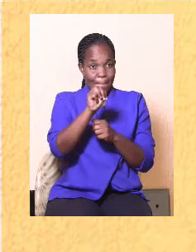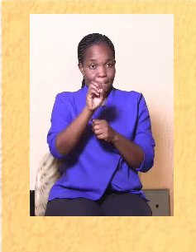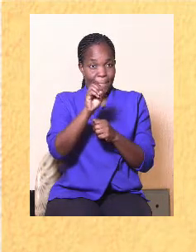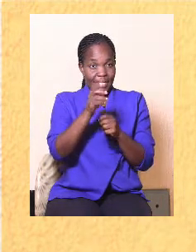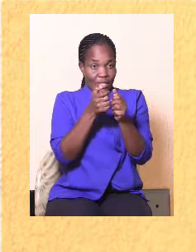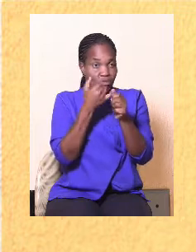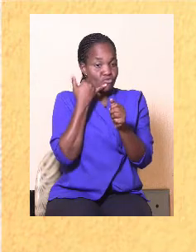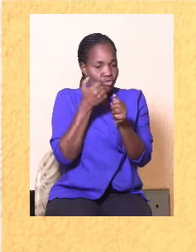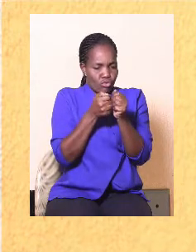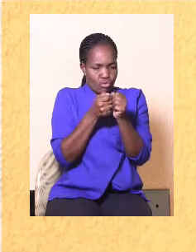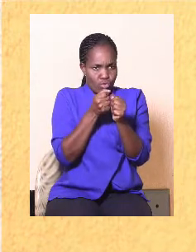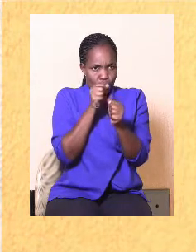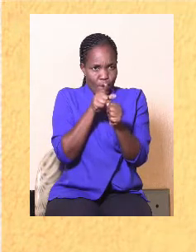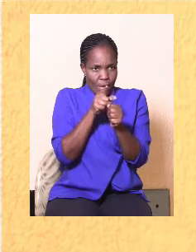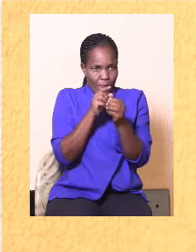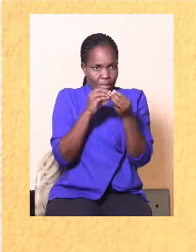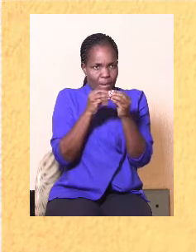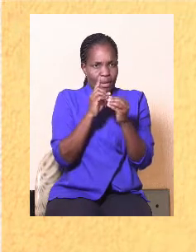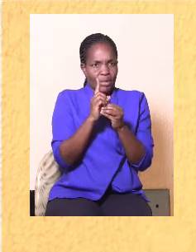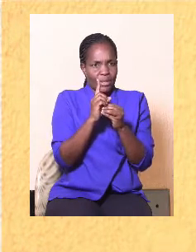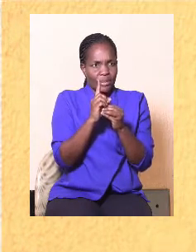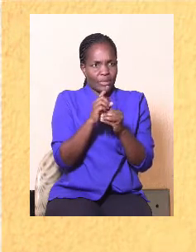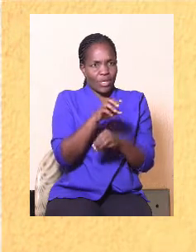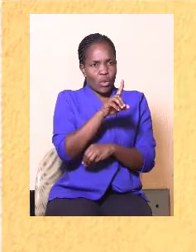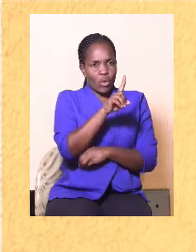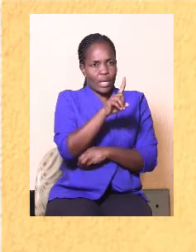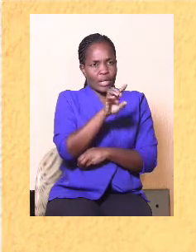message. And the number is very simple. It's